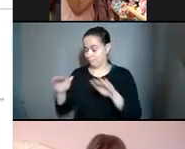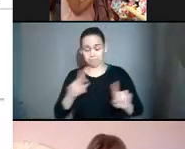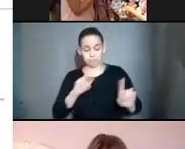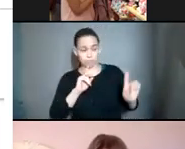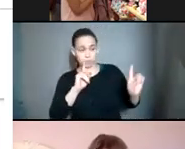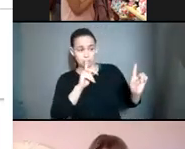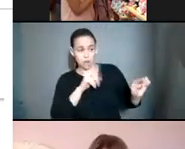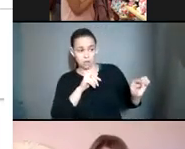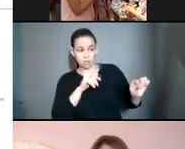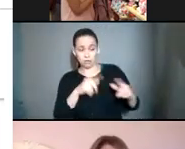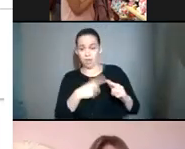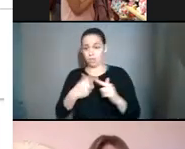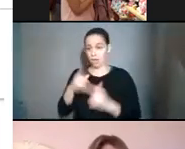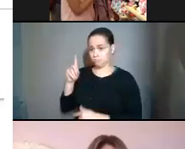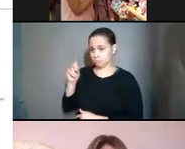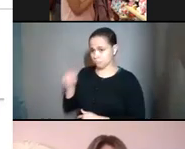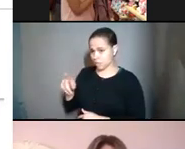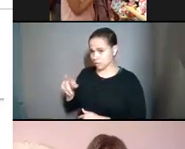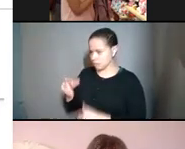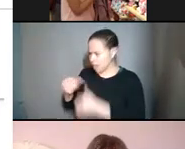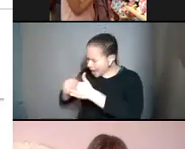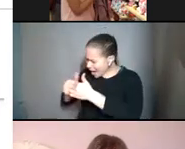ask, how could you do that?